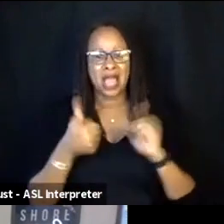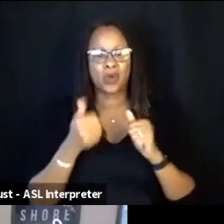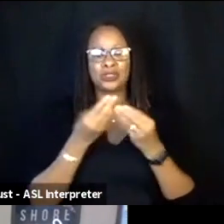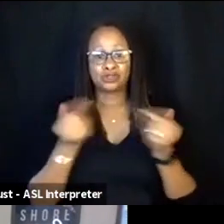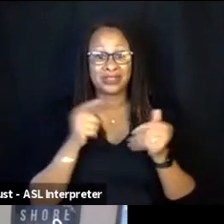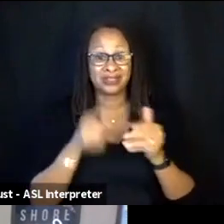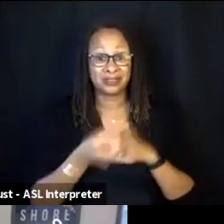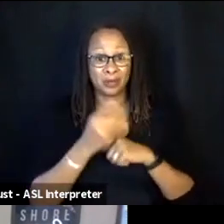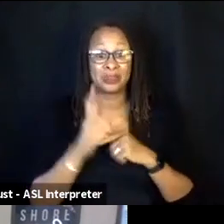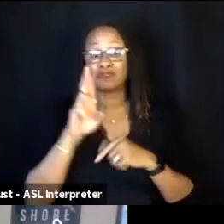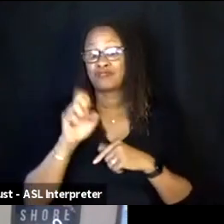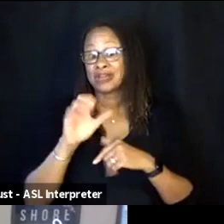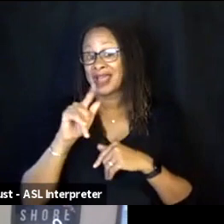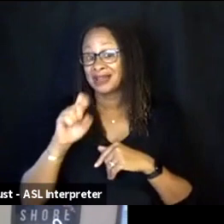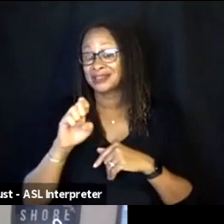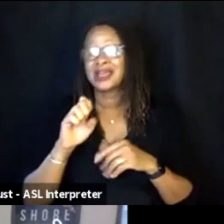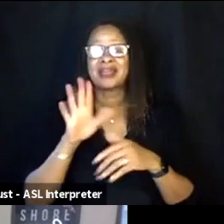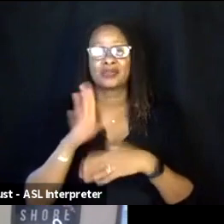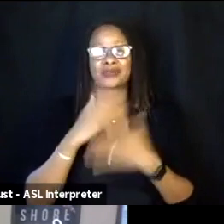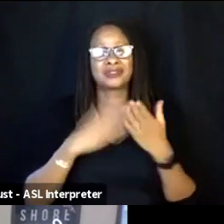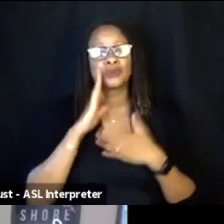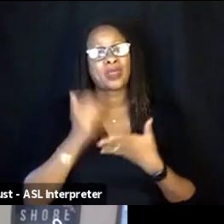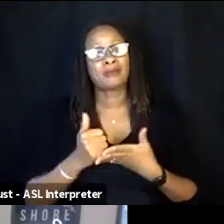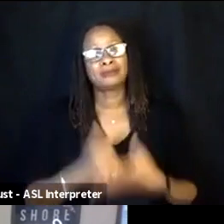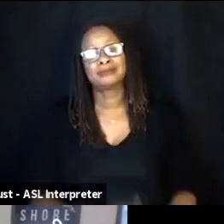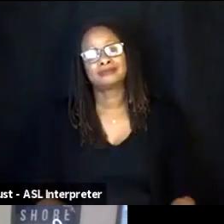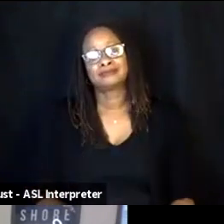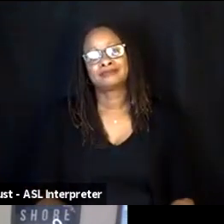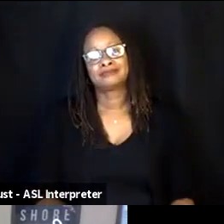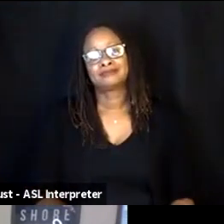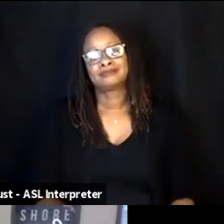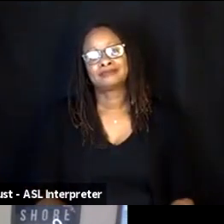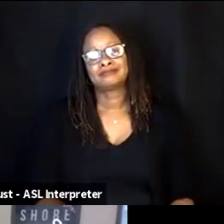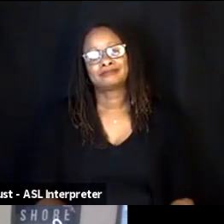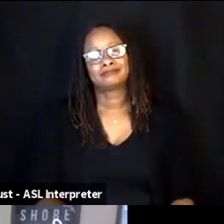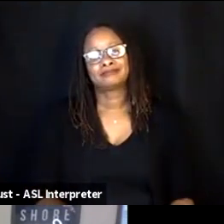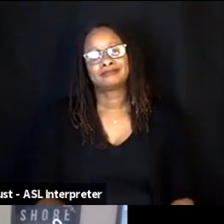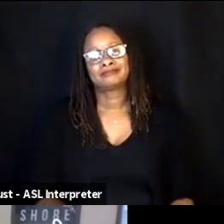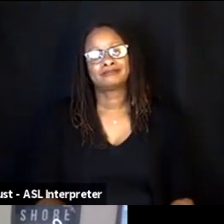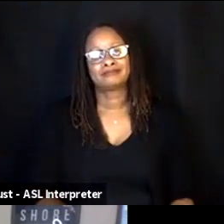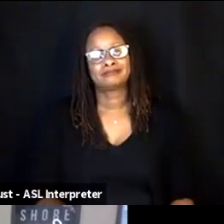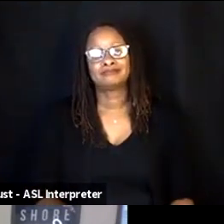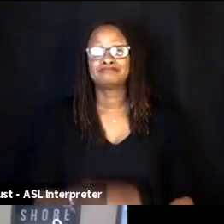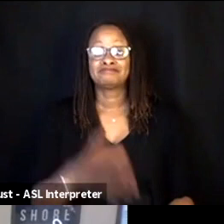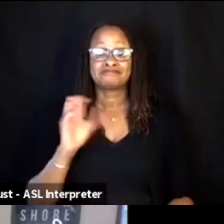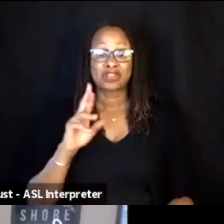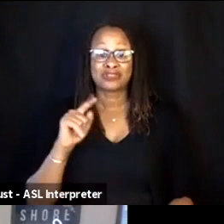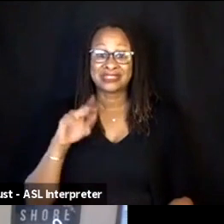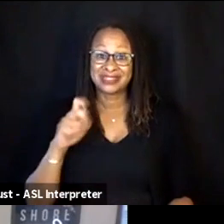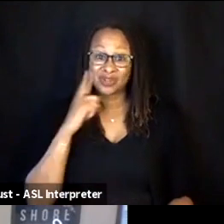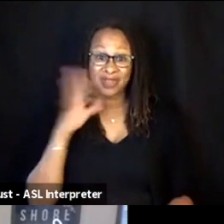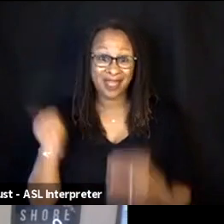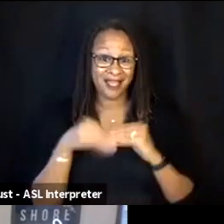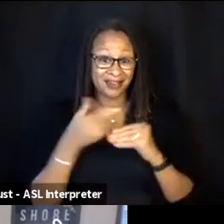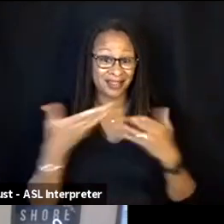recasting those scenes will help. Thank you. Christine, did you want to weigh in where you think we should be putting